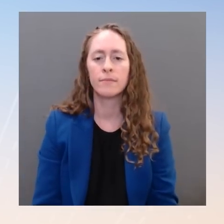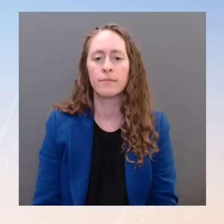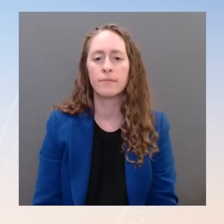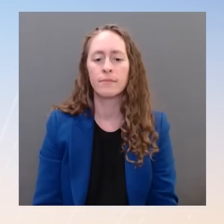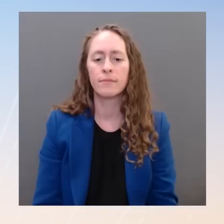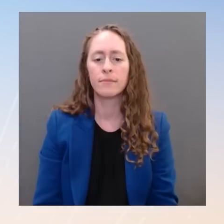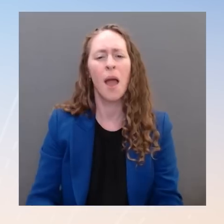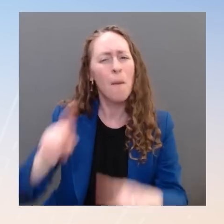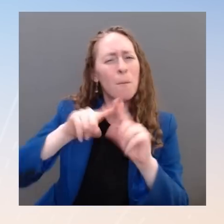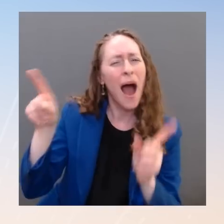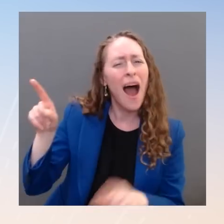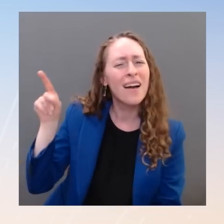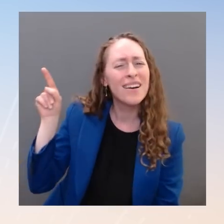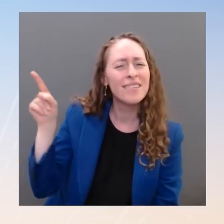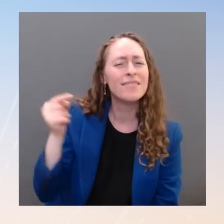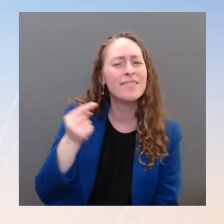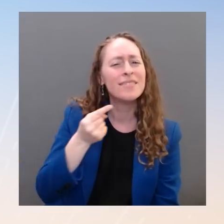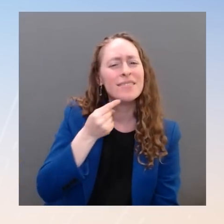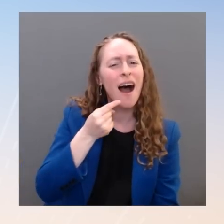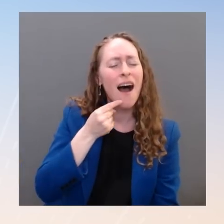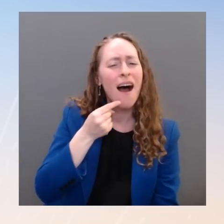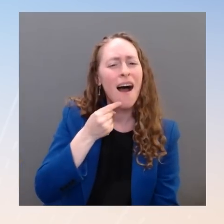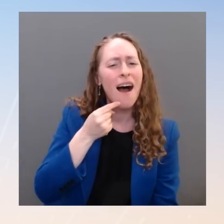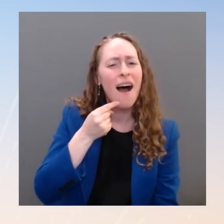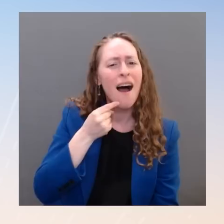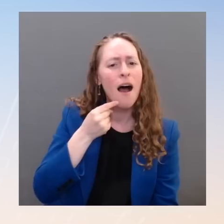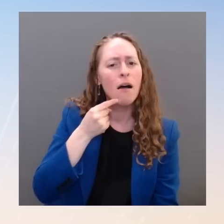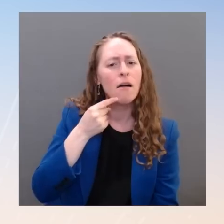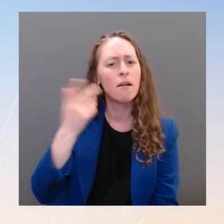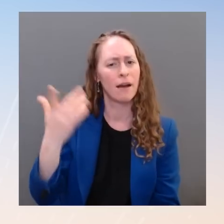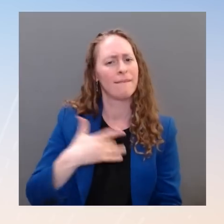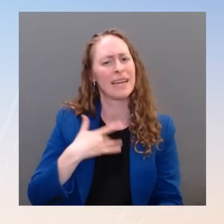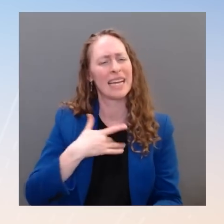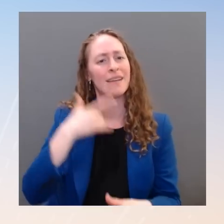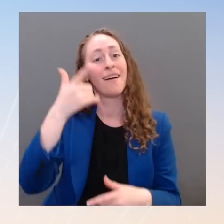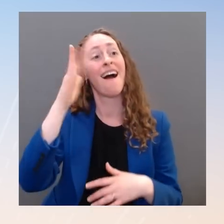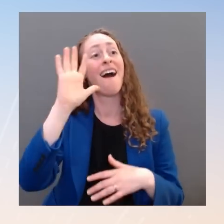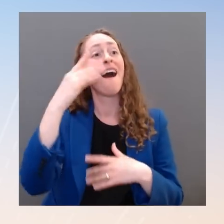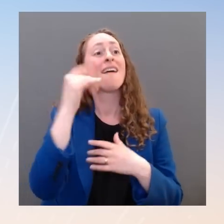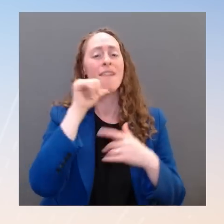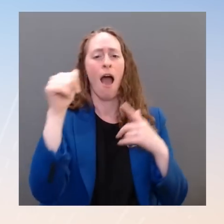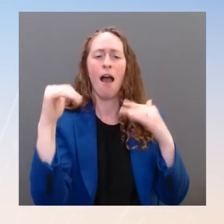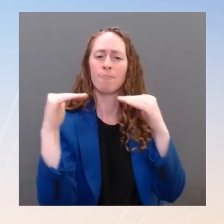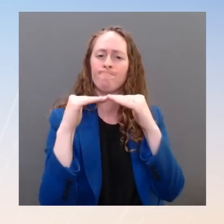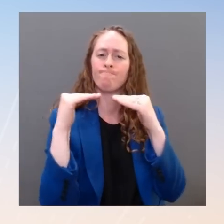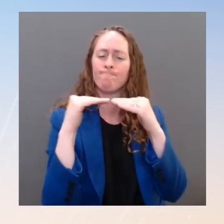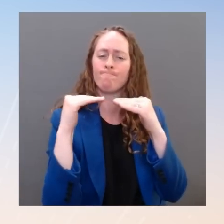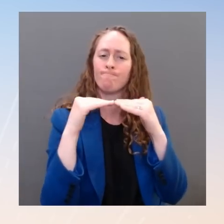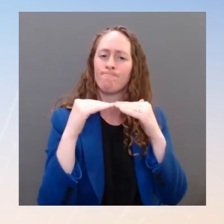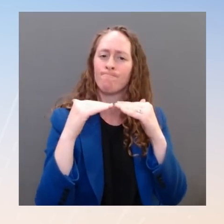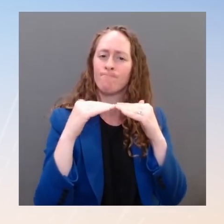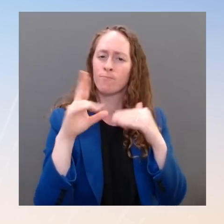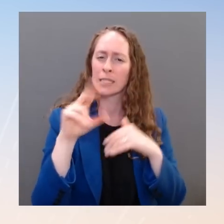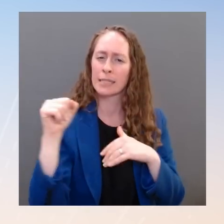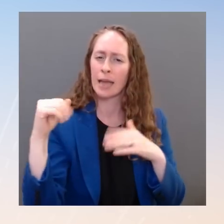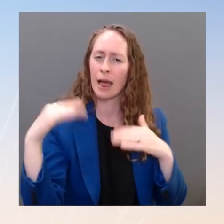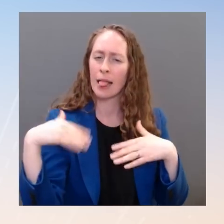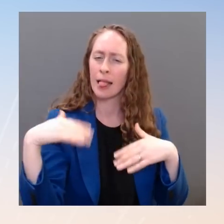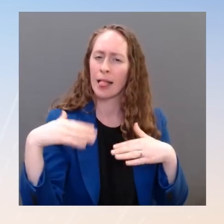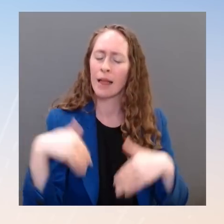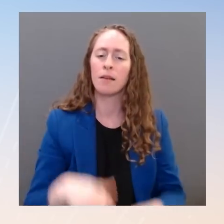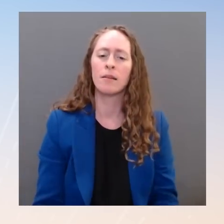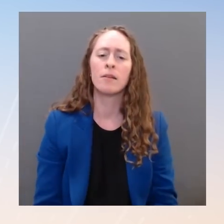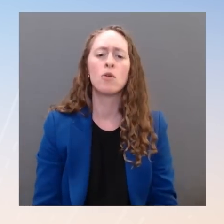as much as the U.S. in terms of a monetary figure. Every country is going to be able to provide different amounts and different types of assistance. So it's